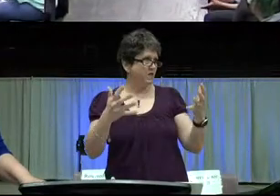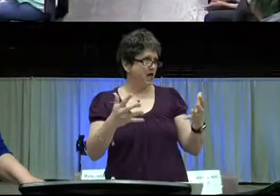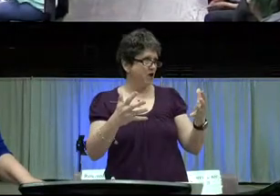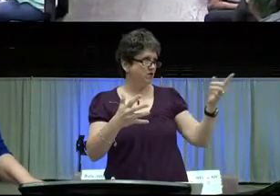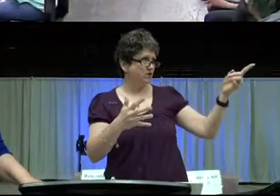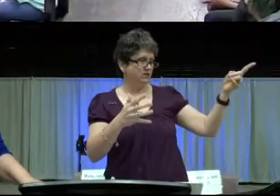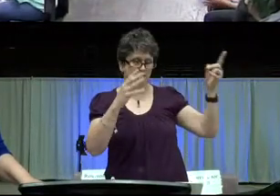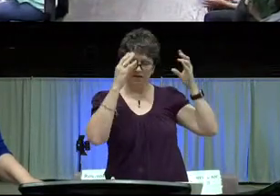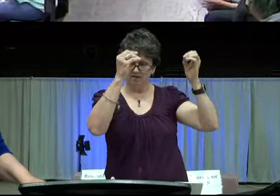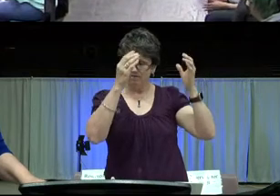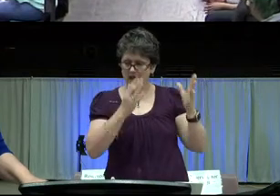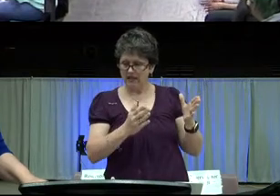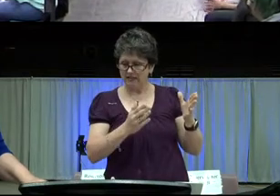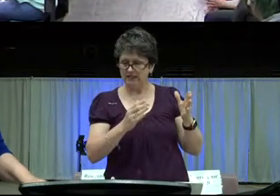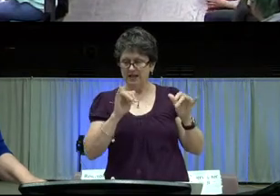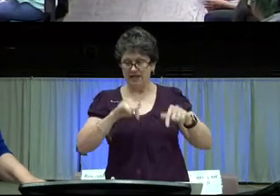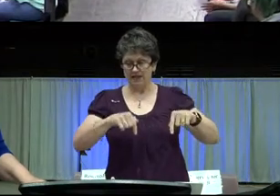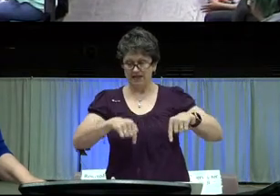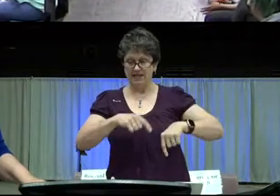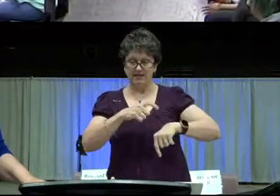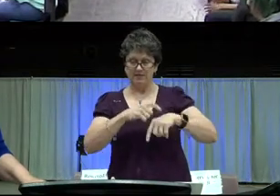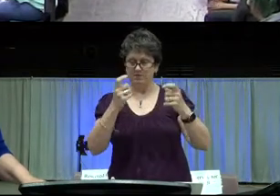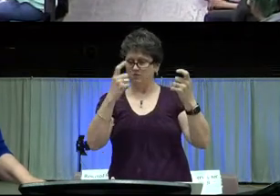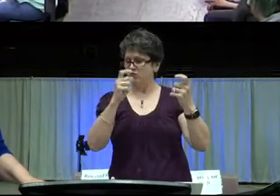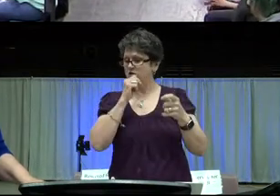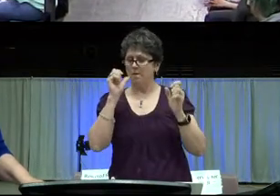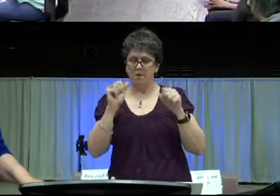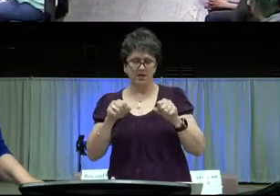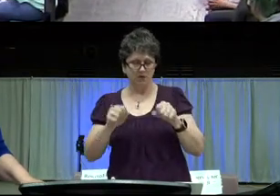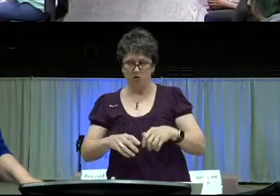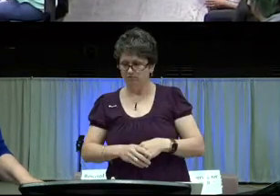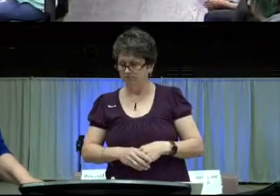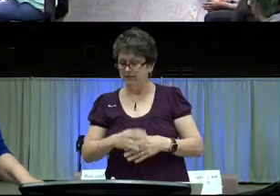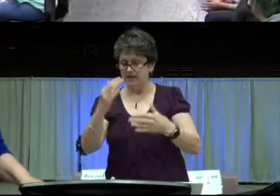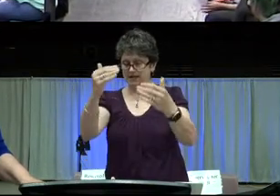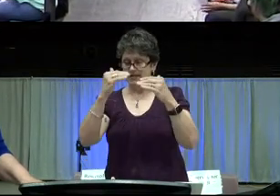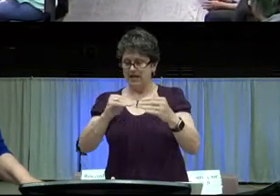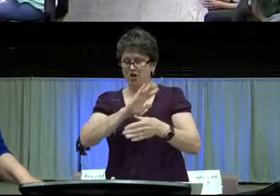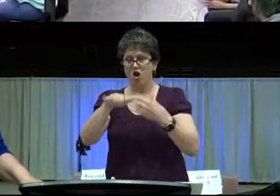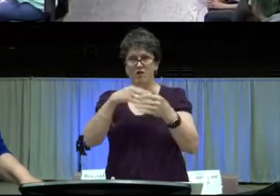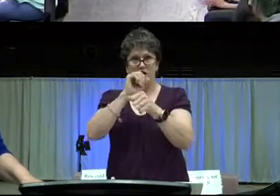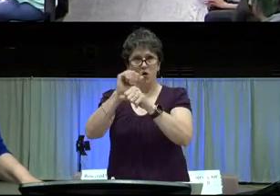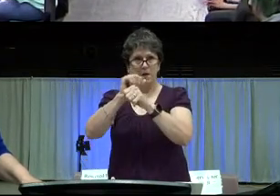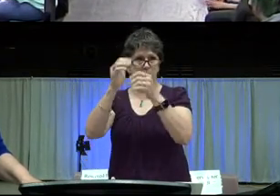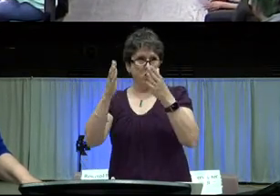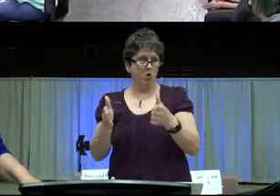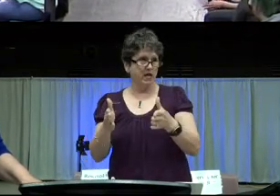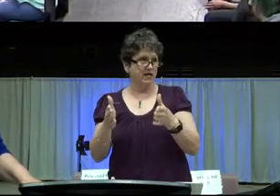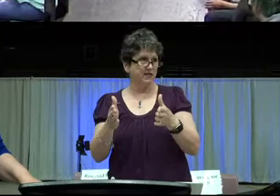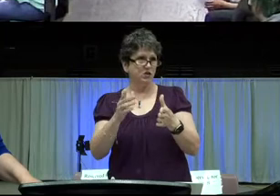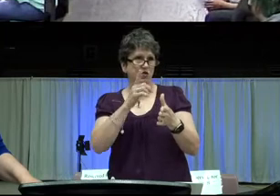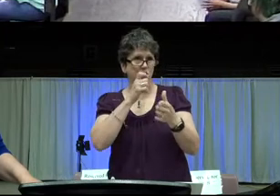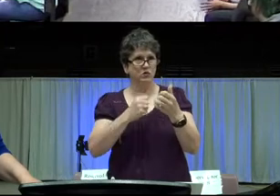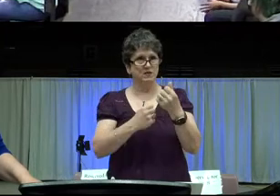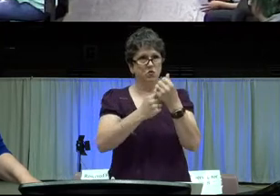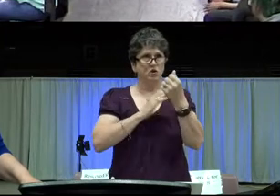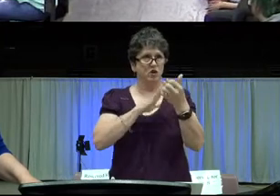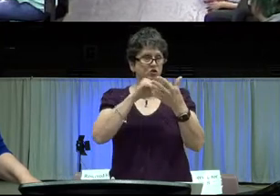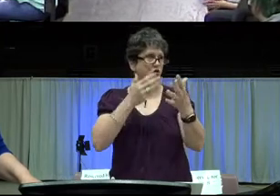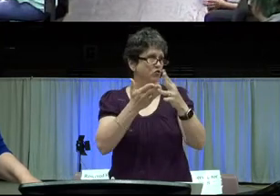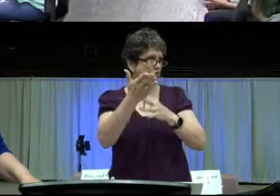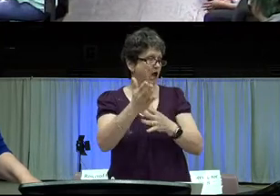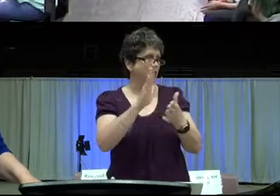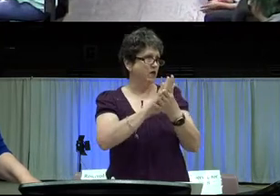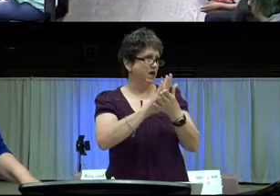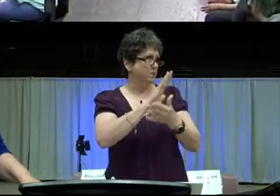Without them, this occasion for celebration would not be possible. Next, all of our employees who support our students throughout